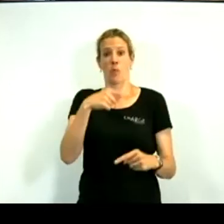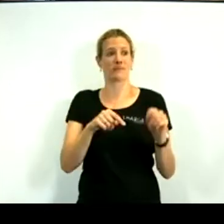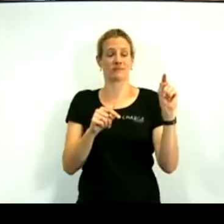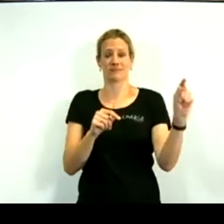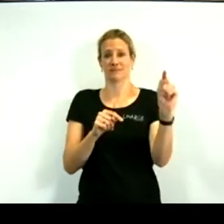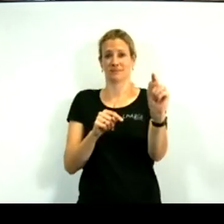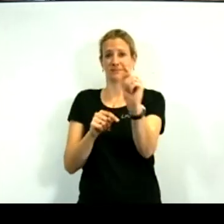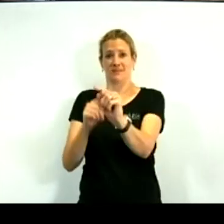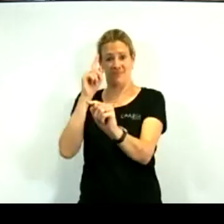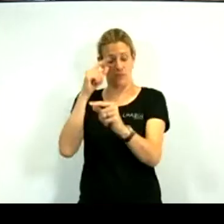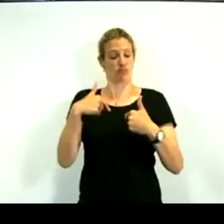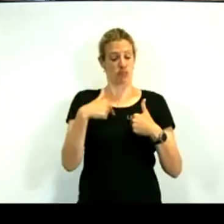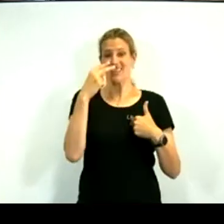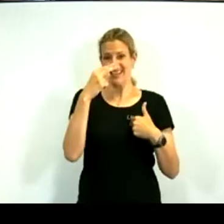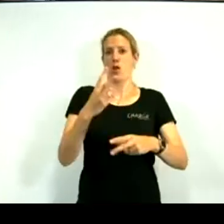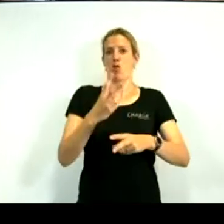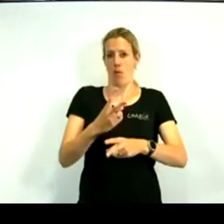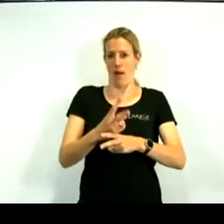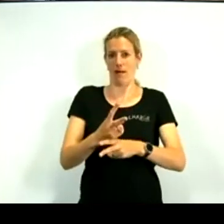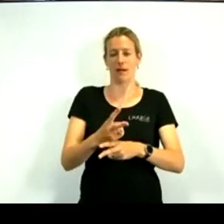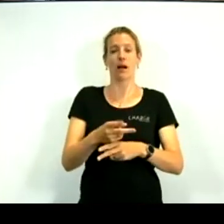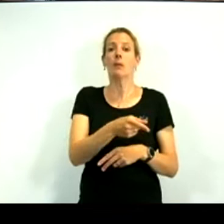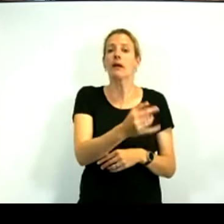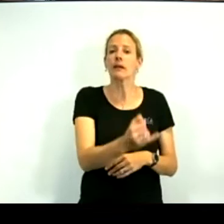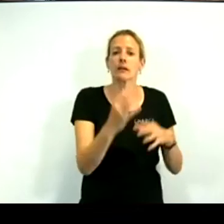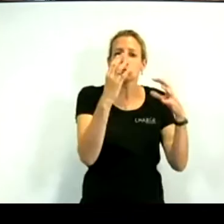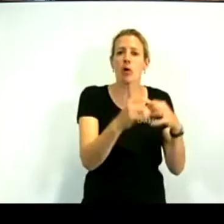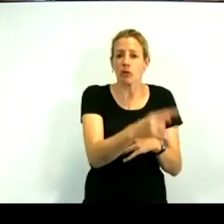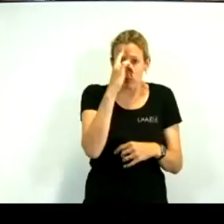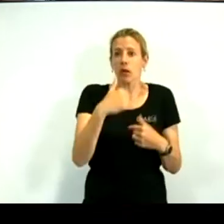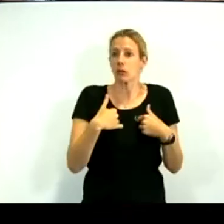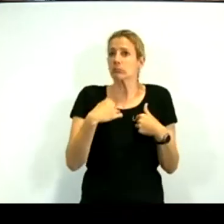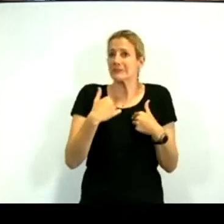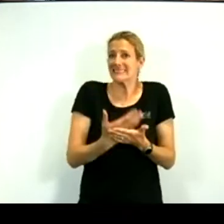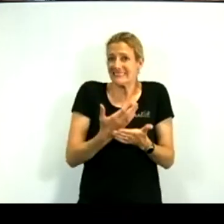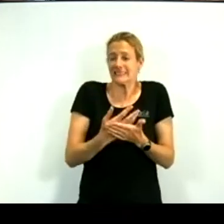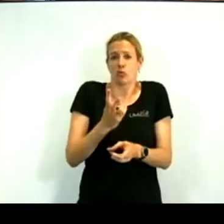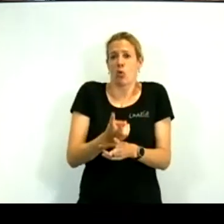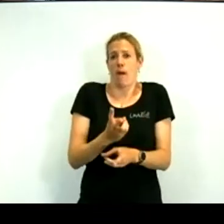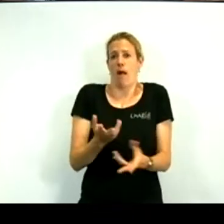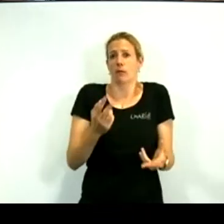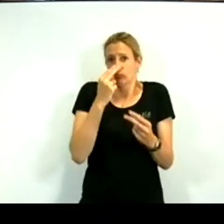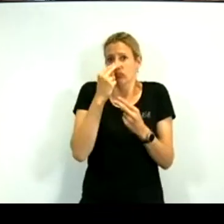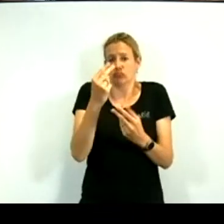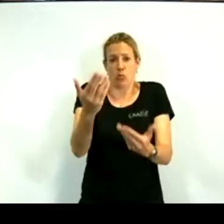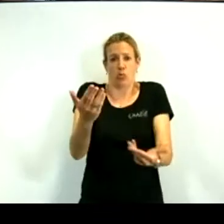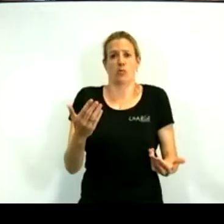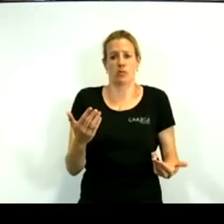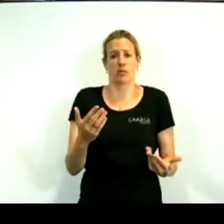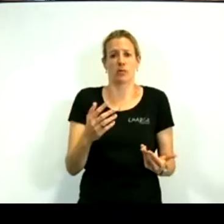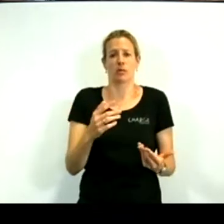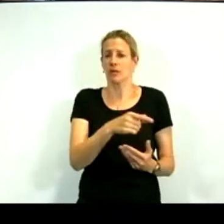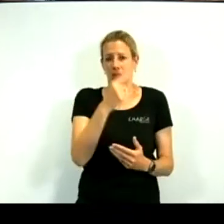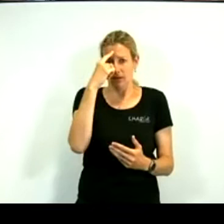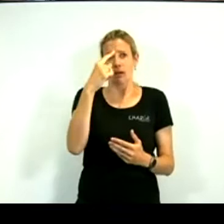CHARGE thinks they have normal vision until they can learn otherwise. The only time that